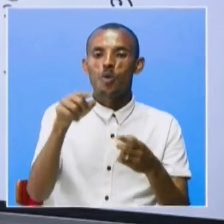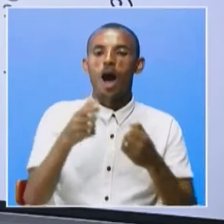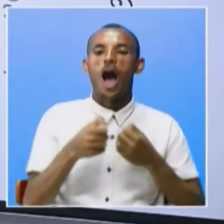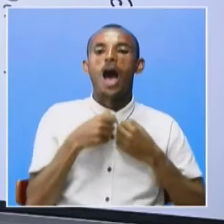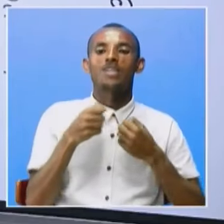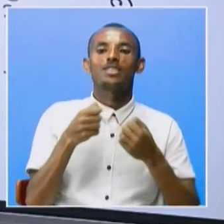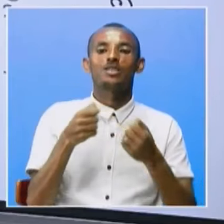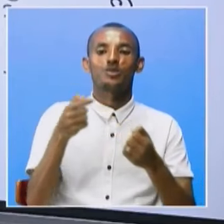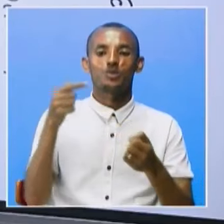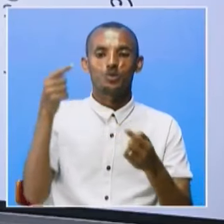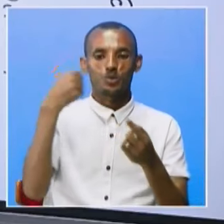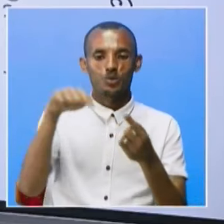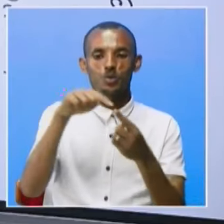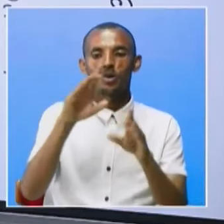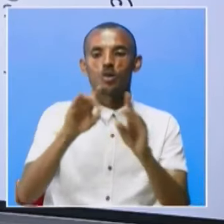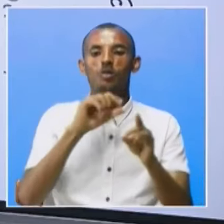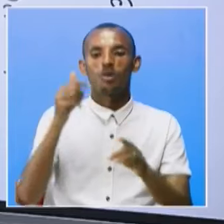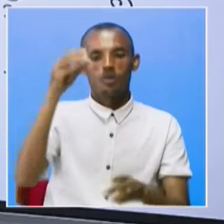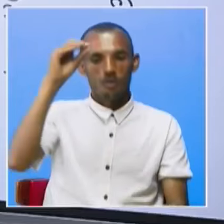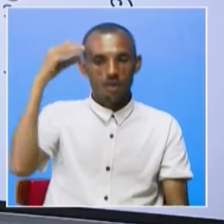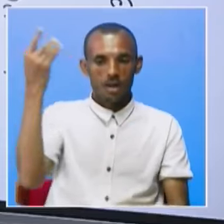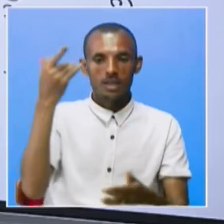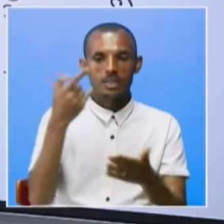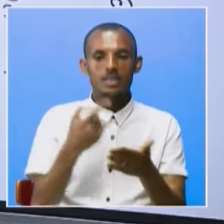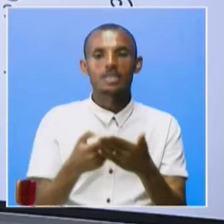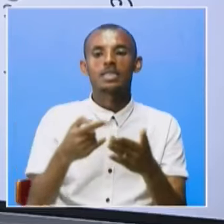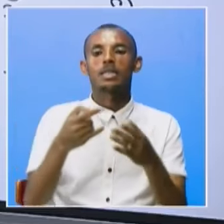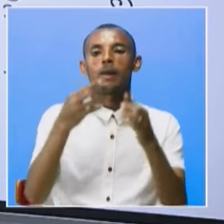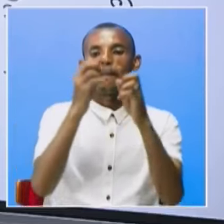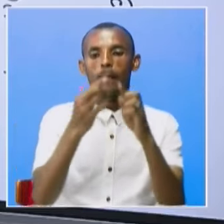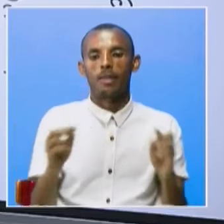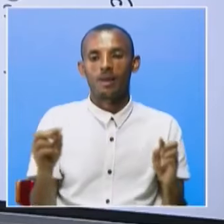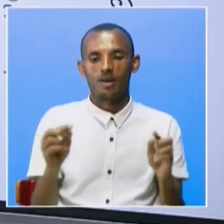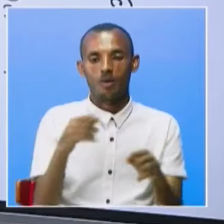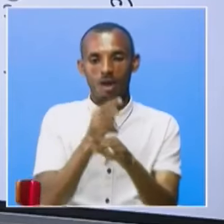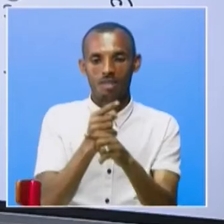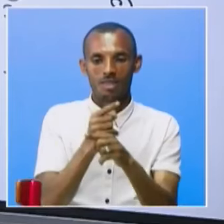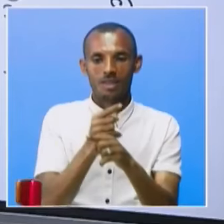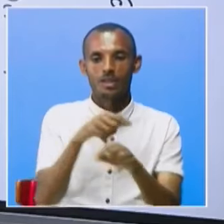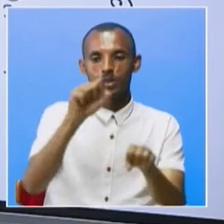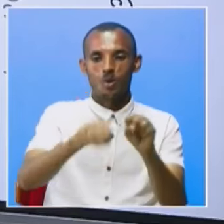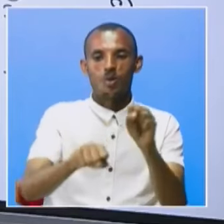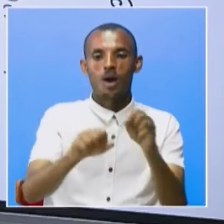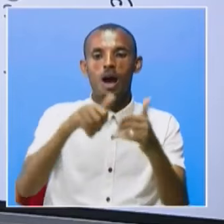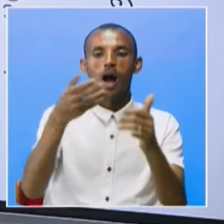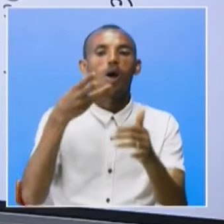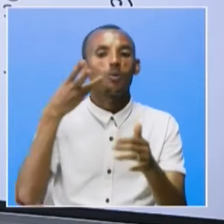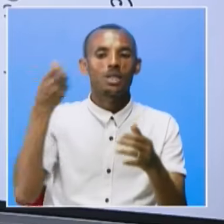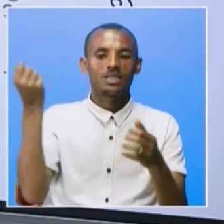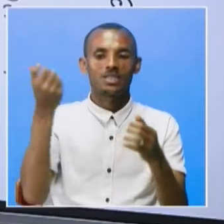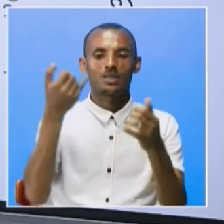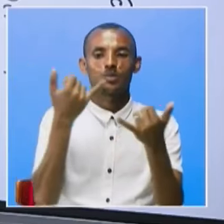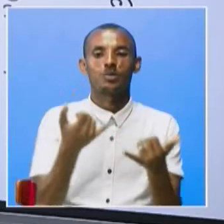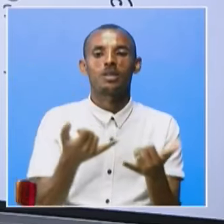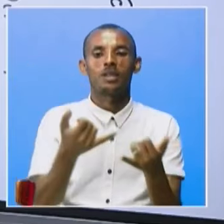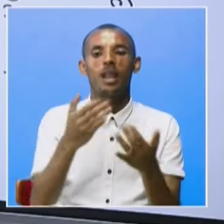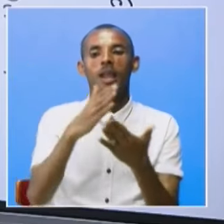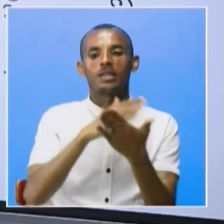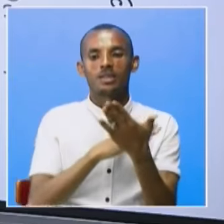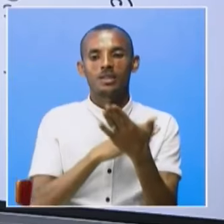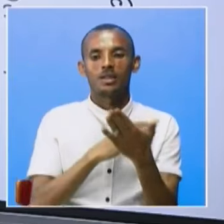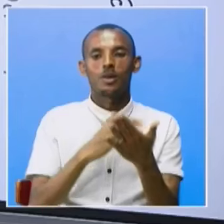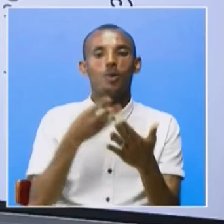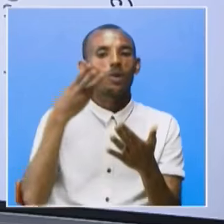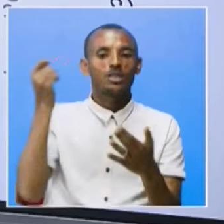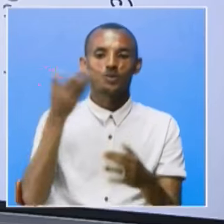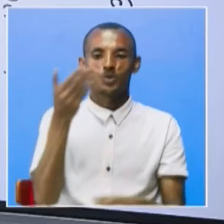Okay? Don't forget this pattern. All right? So, how was my today's lesson? Was it